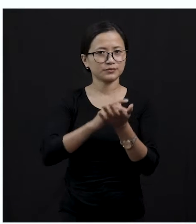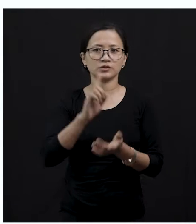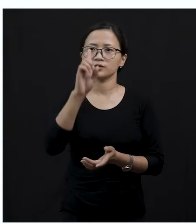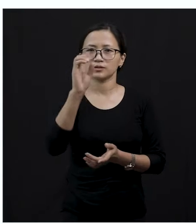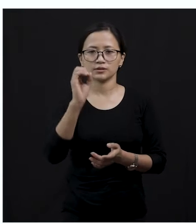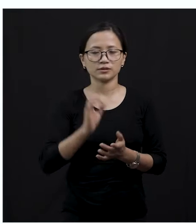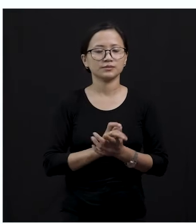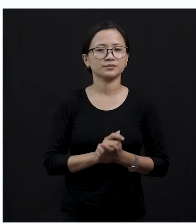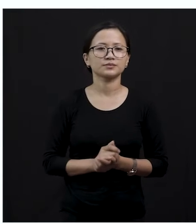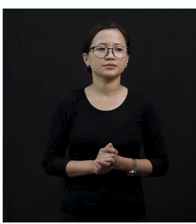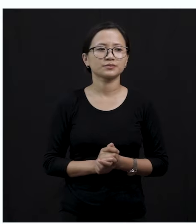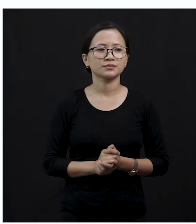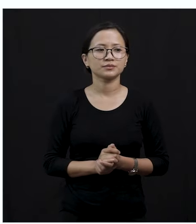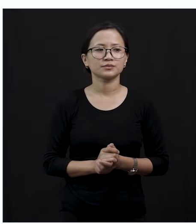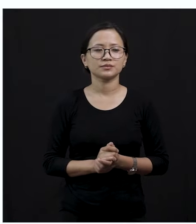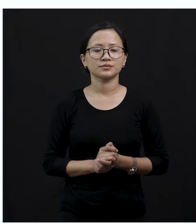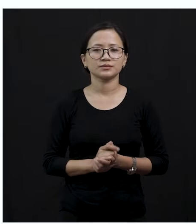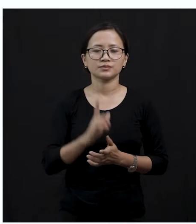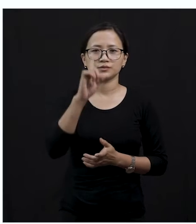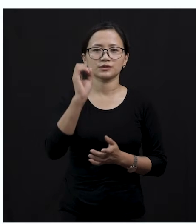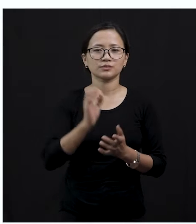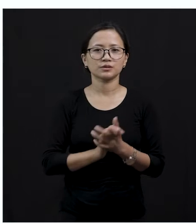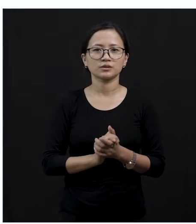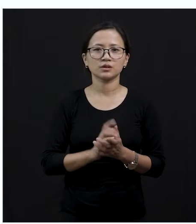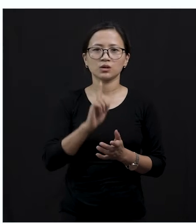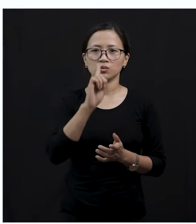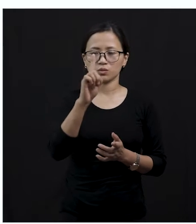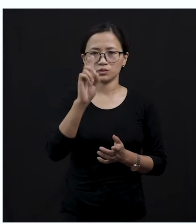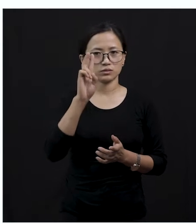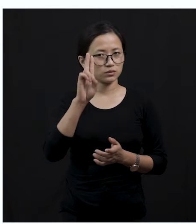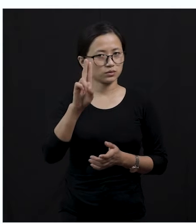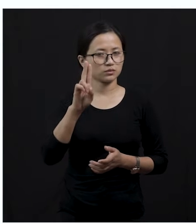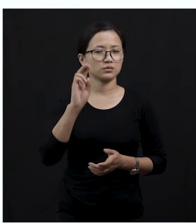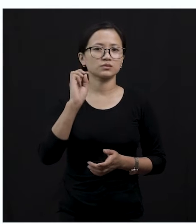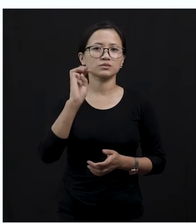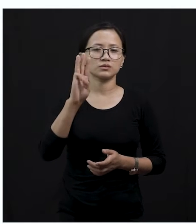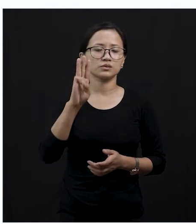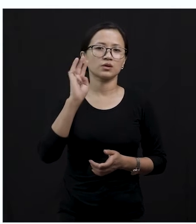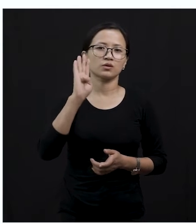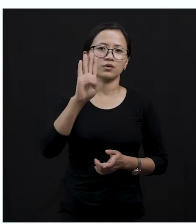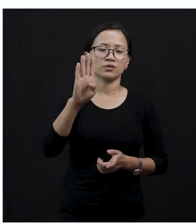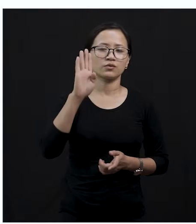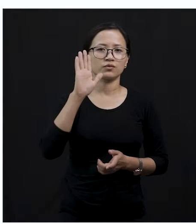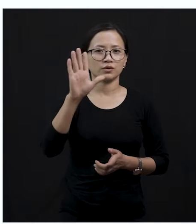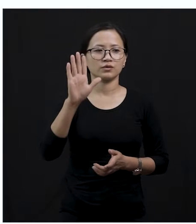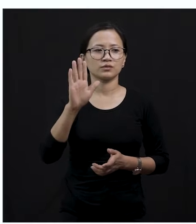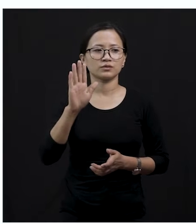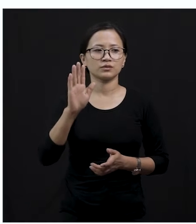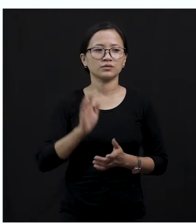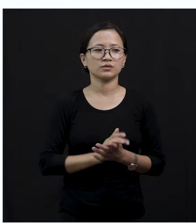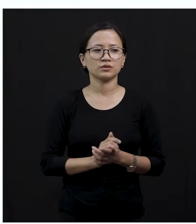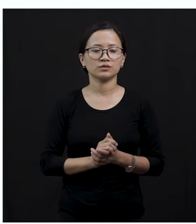tens place. We will represent tens place with 1, 2, 3, 4,